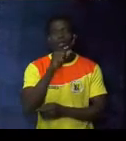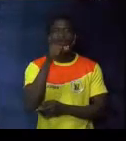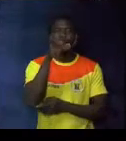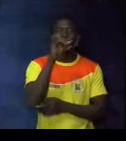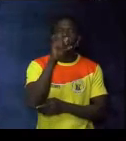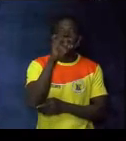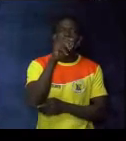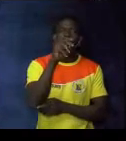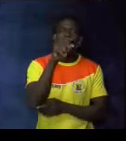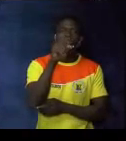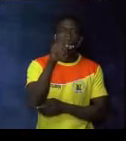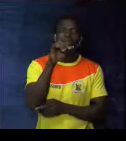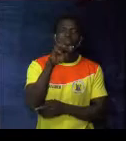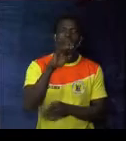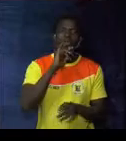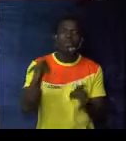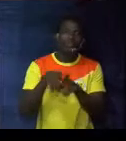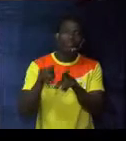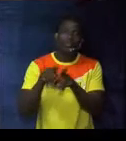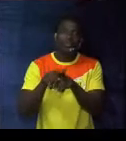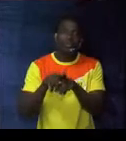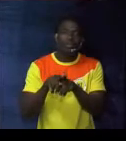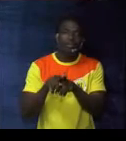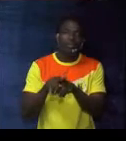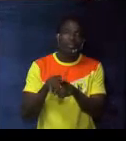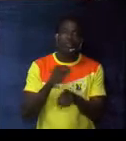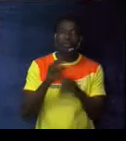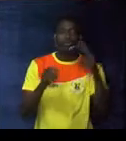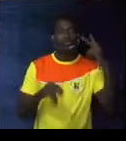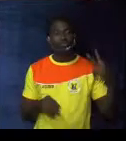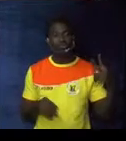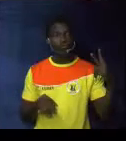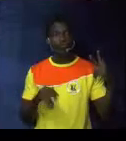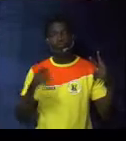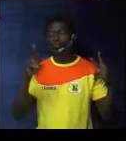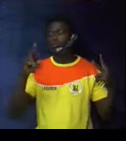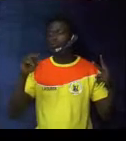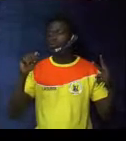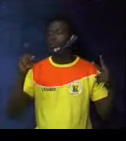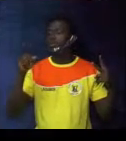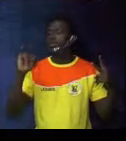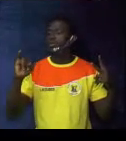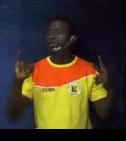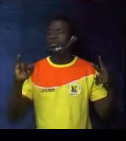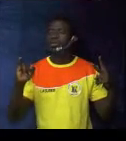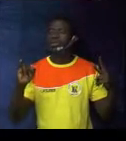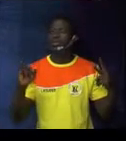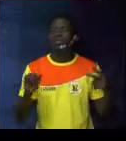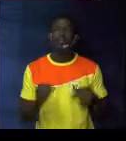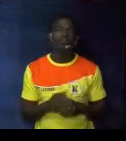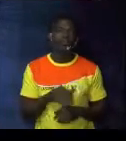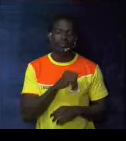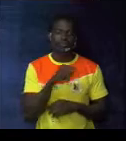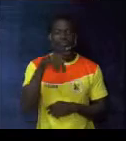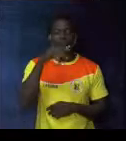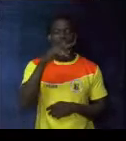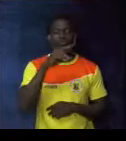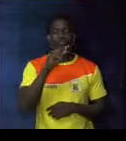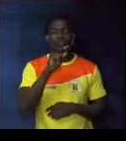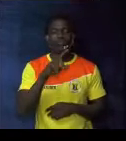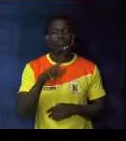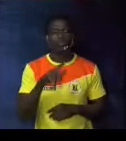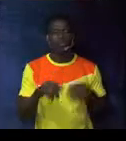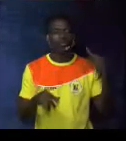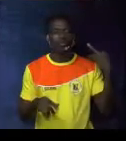Now, a diameter is also the same as 2 radius or 2 radii. The plural of